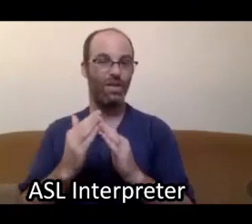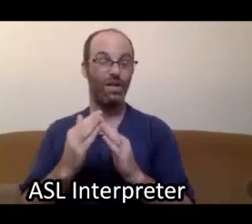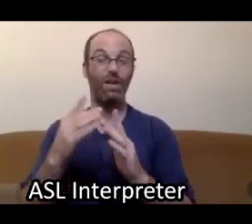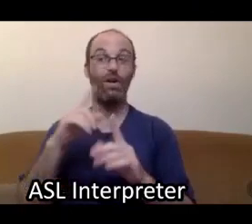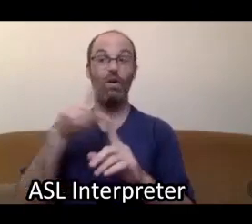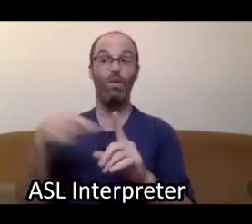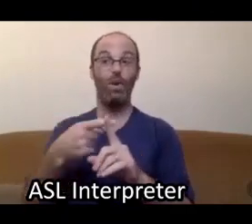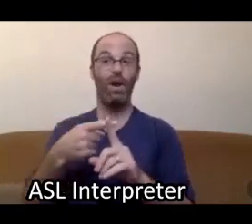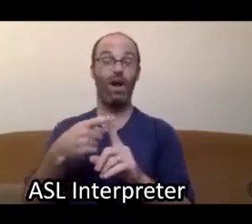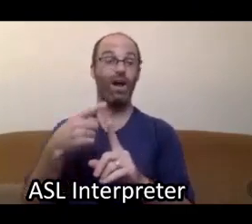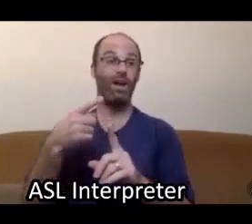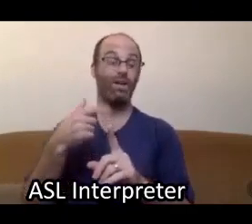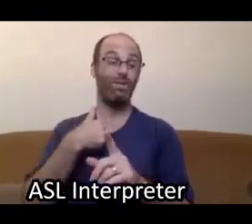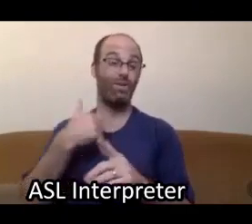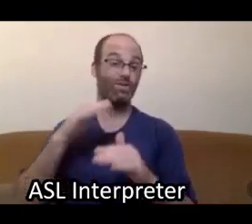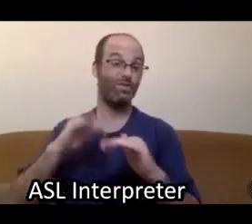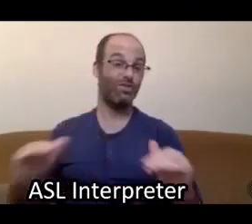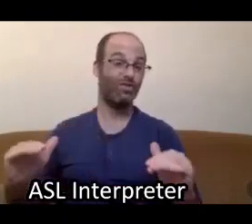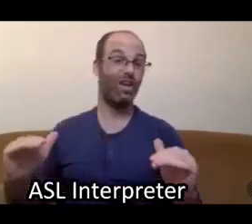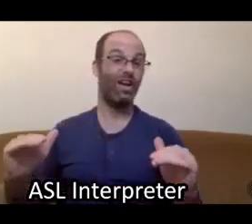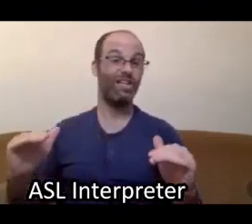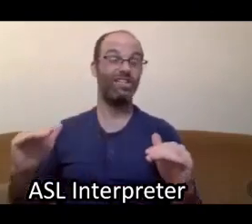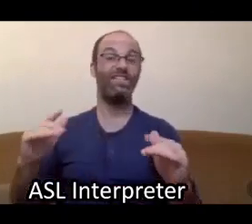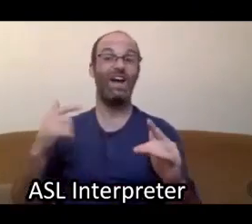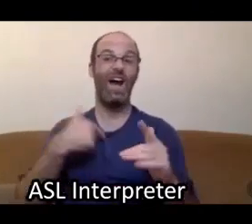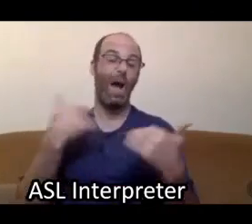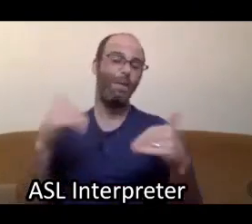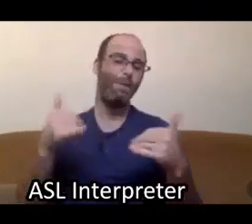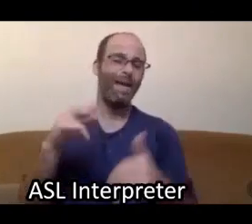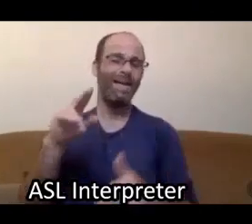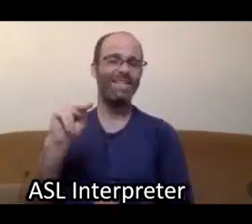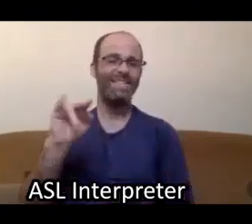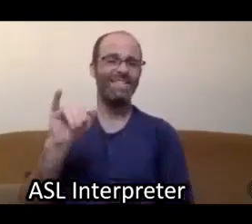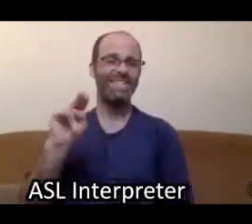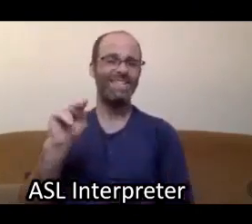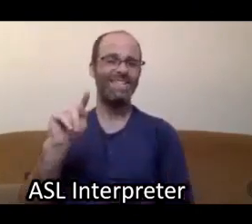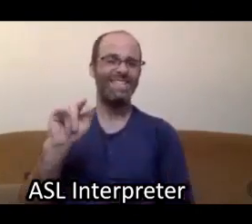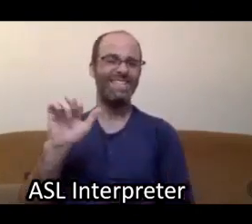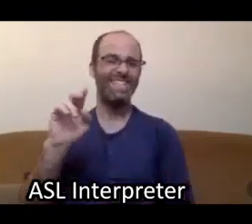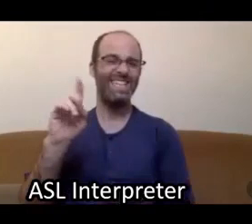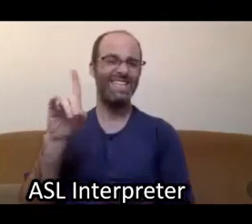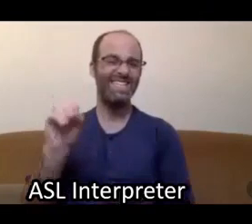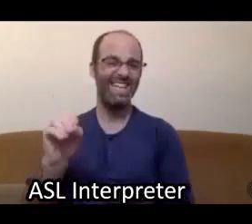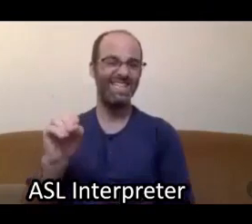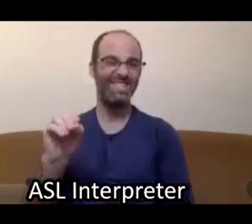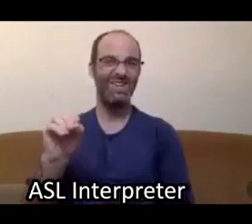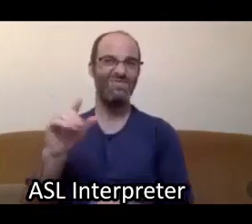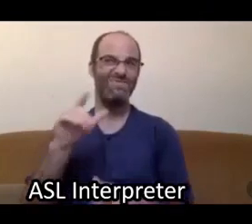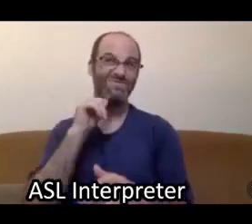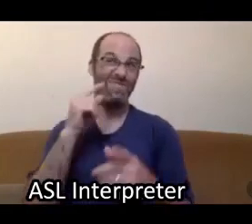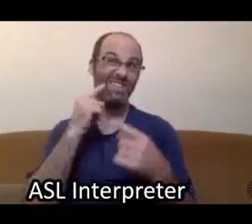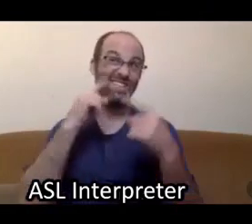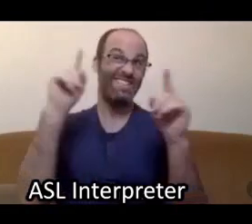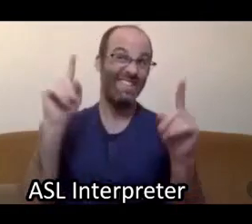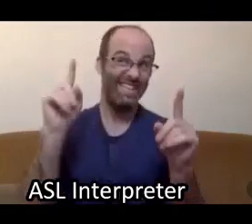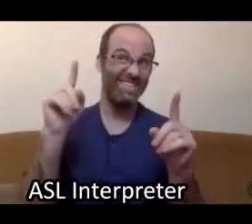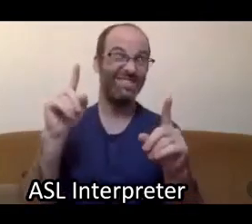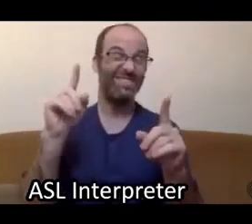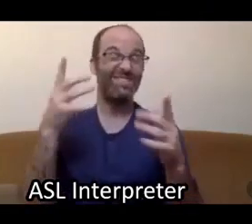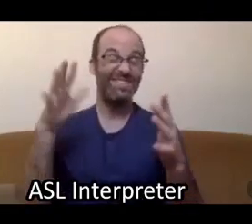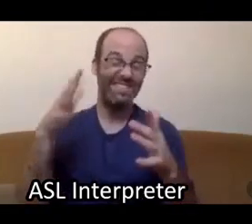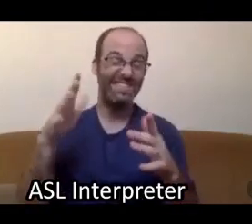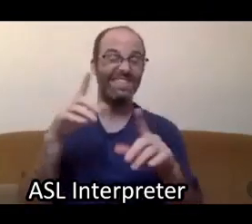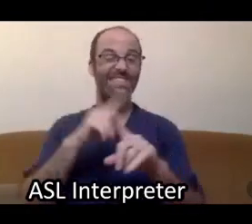was 4. Didn't have a lot of success, but enjoyed playing it. And said, okay, I'm going to learn to code. I'm going to make things.